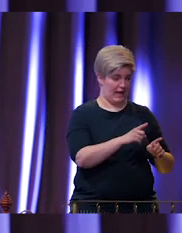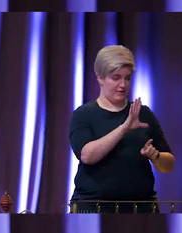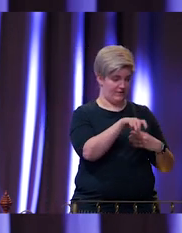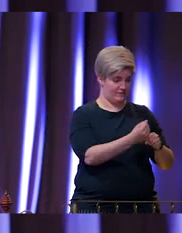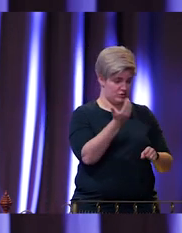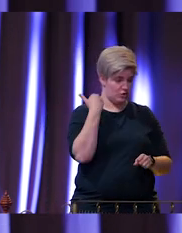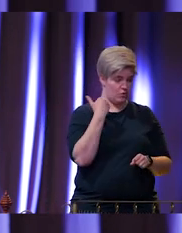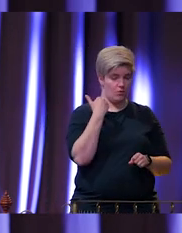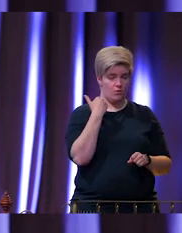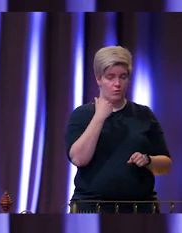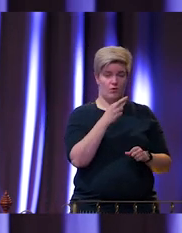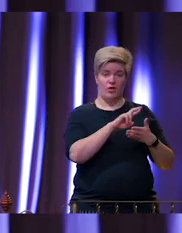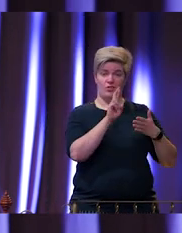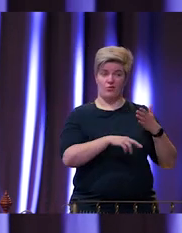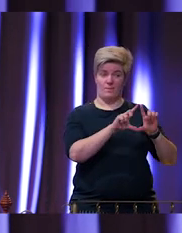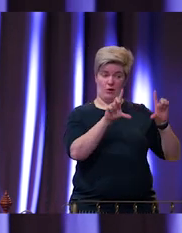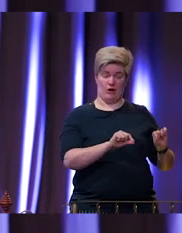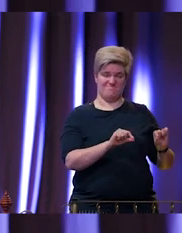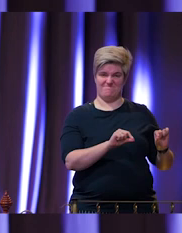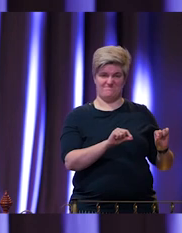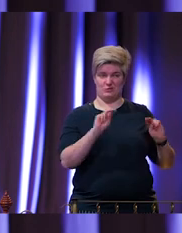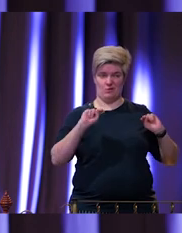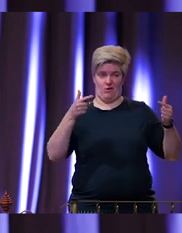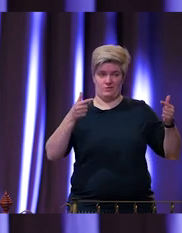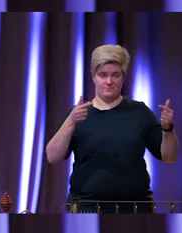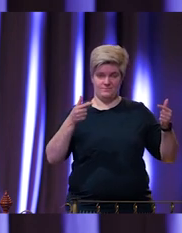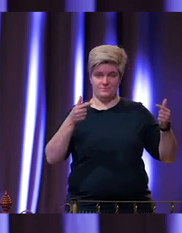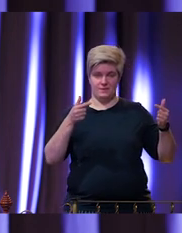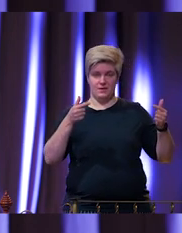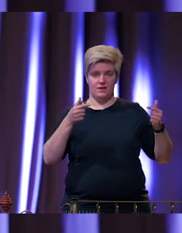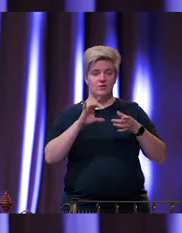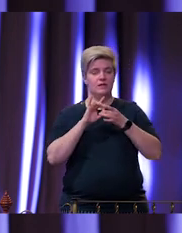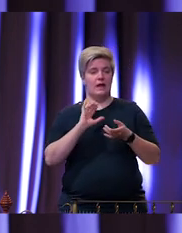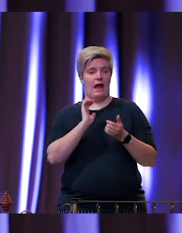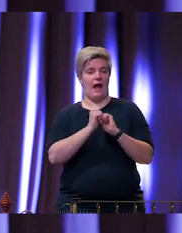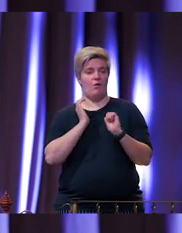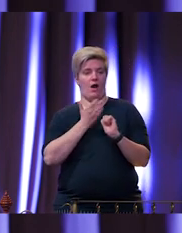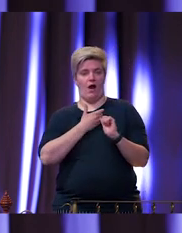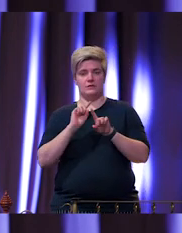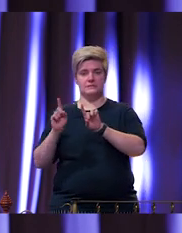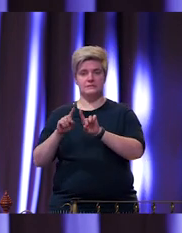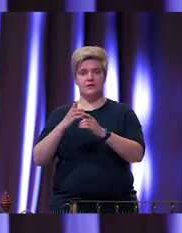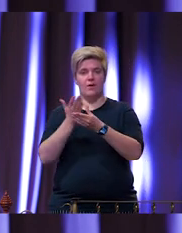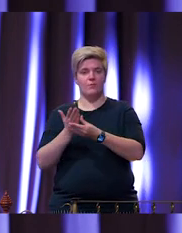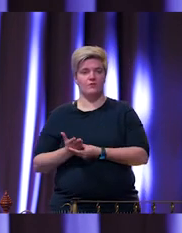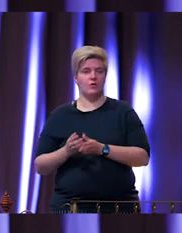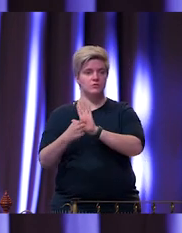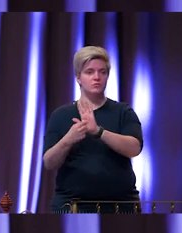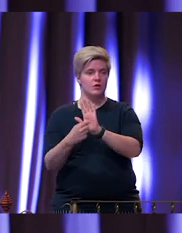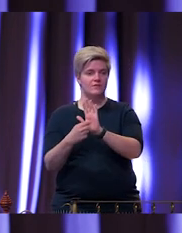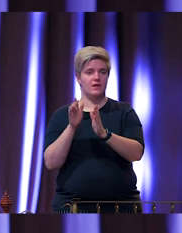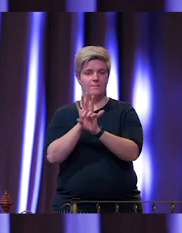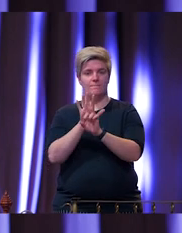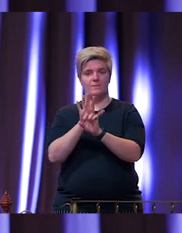the report card was not great in terms of how our respective portfolios were reflecting the populations of the